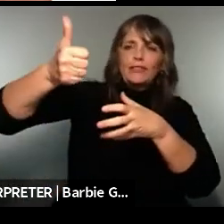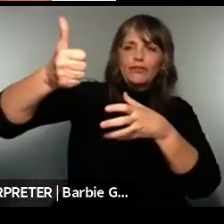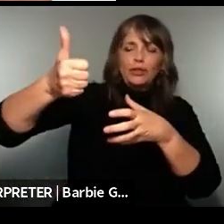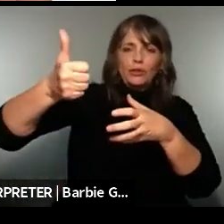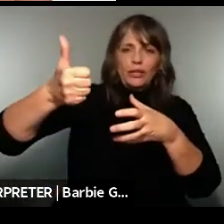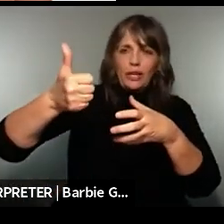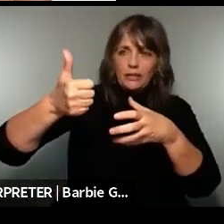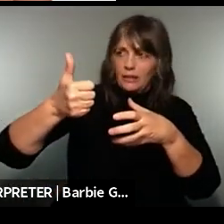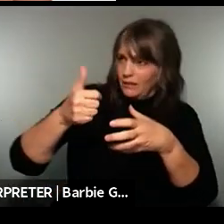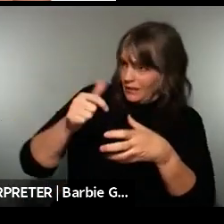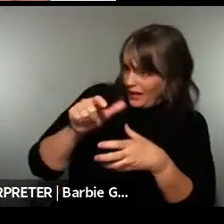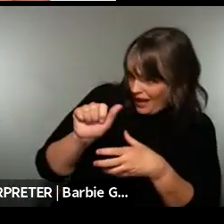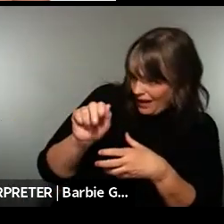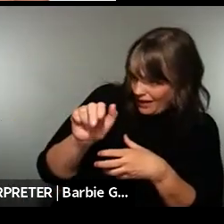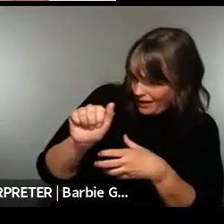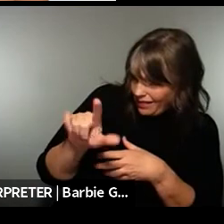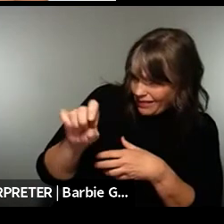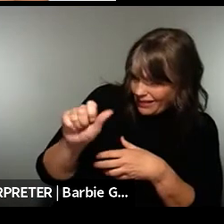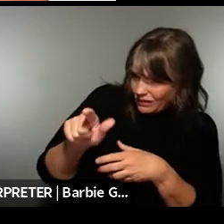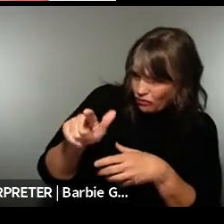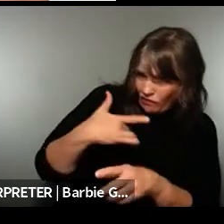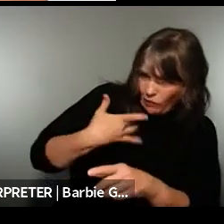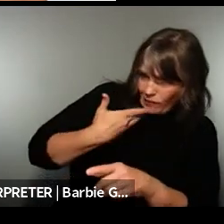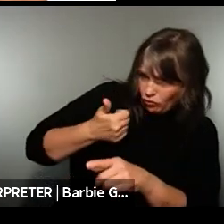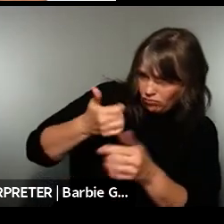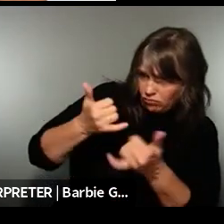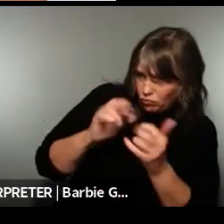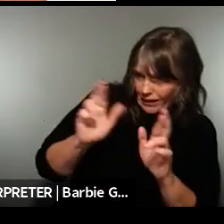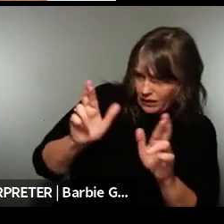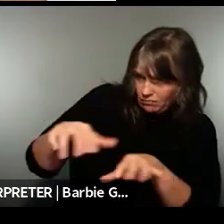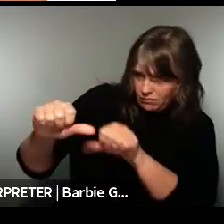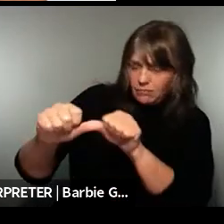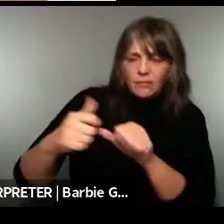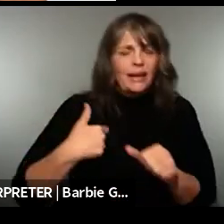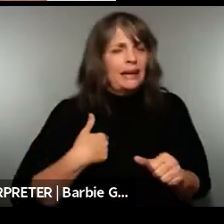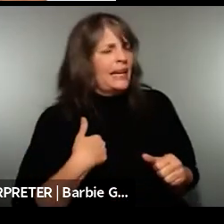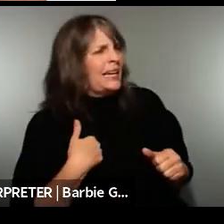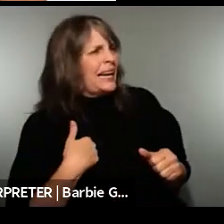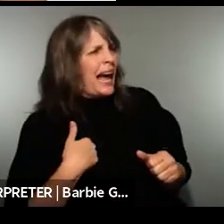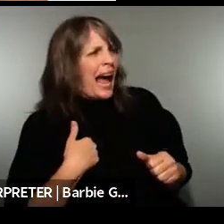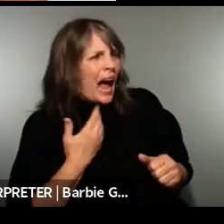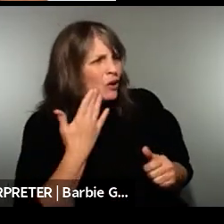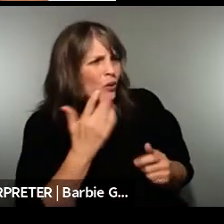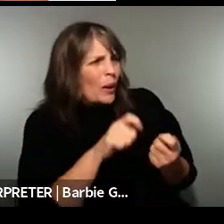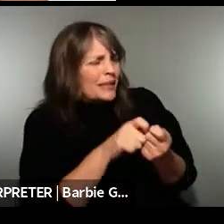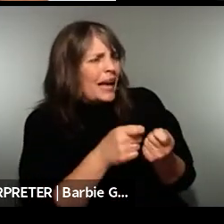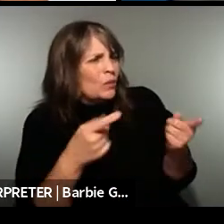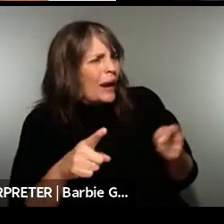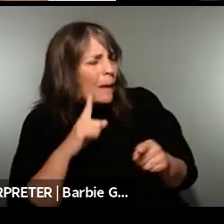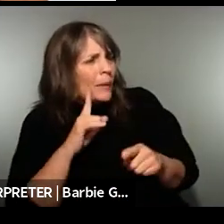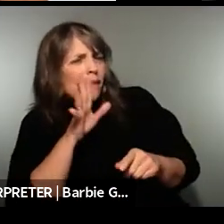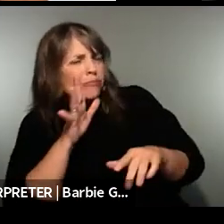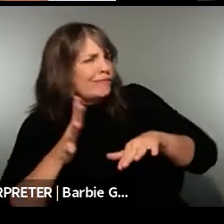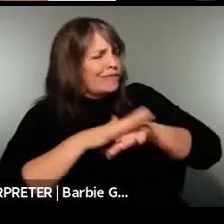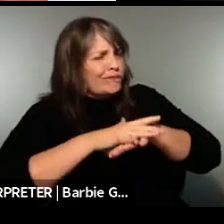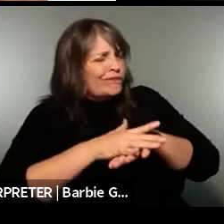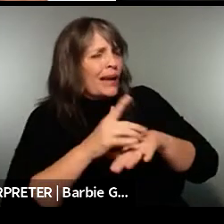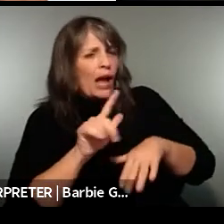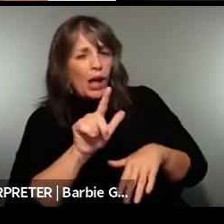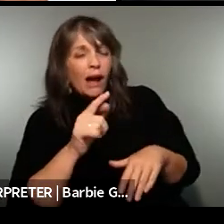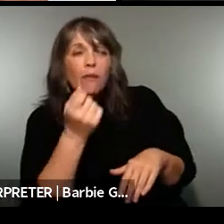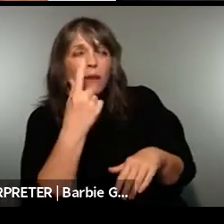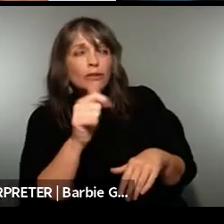all good. I haven't exactly figured out what happened, but I have roughly 37 tabs open at the same time. So I think that there was